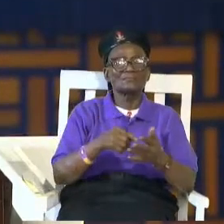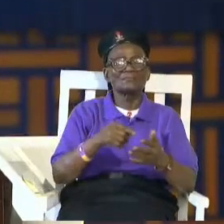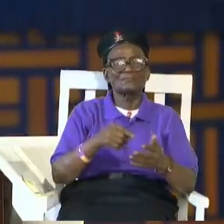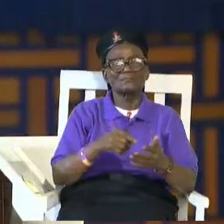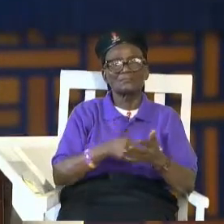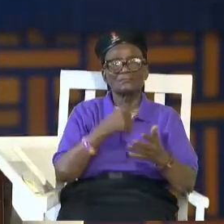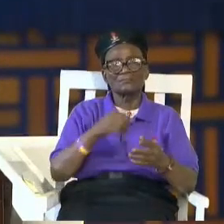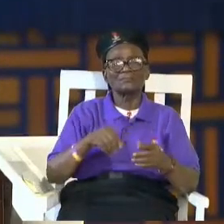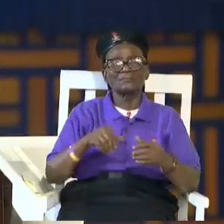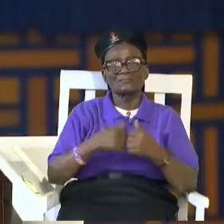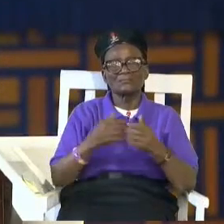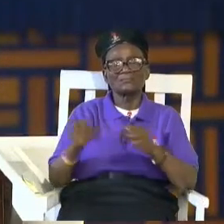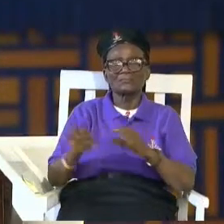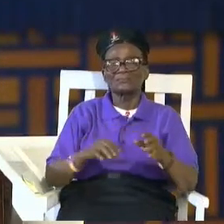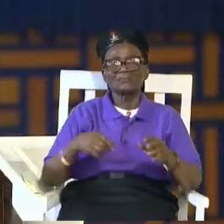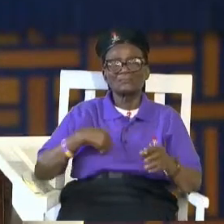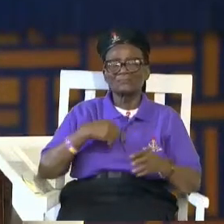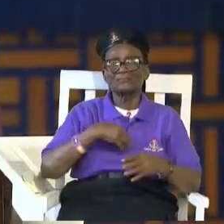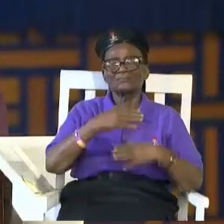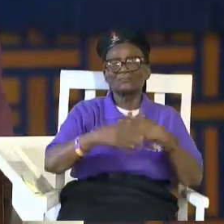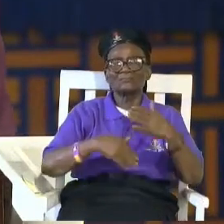How do we proceed